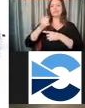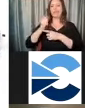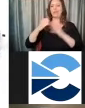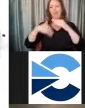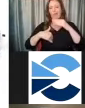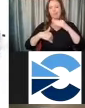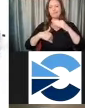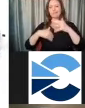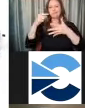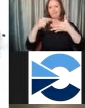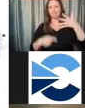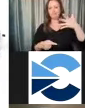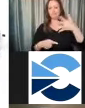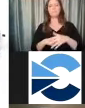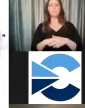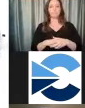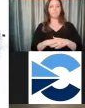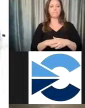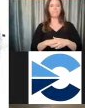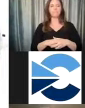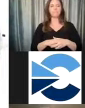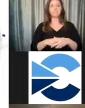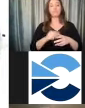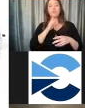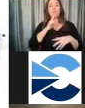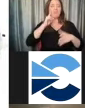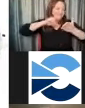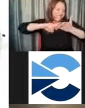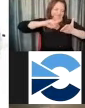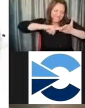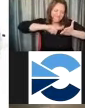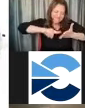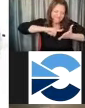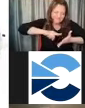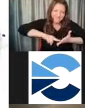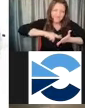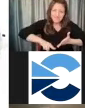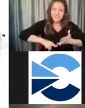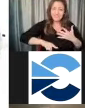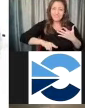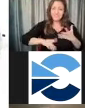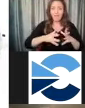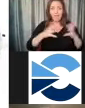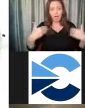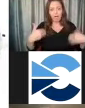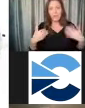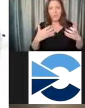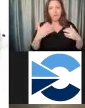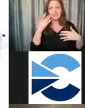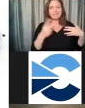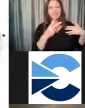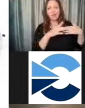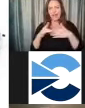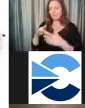less. And although we scoured the literature for a guide on that, and I'm curious to hear